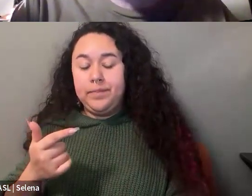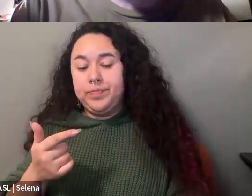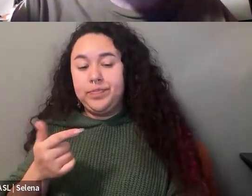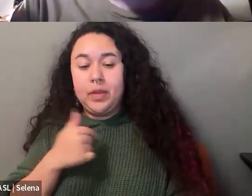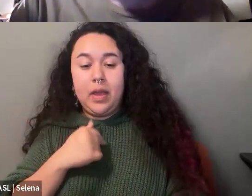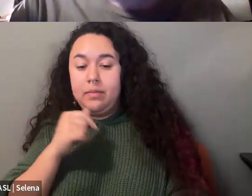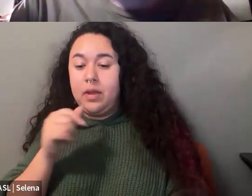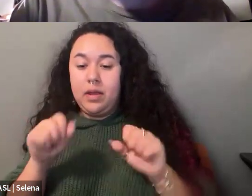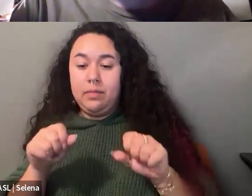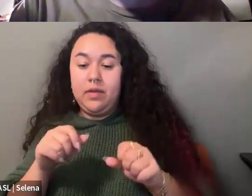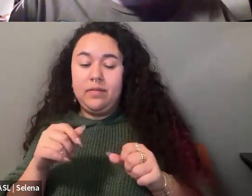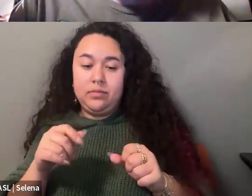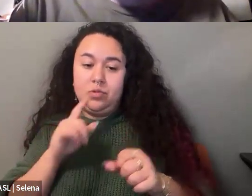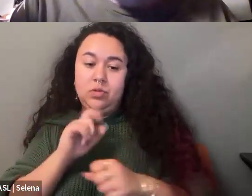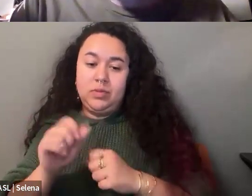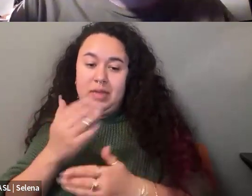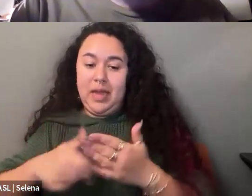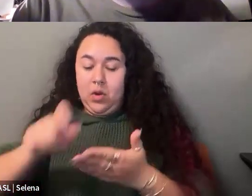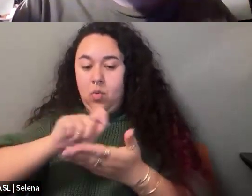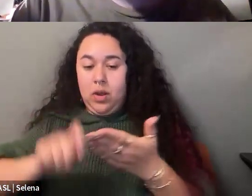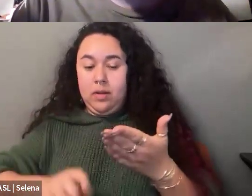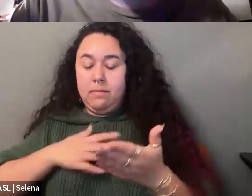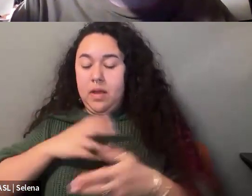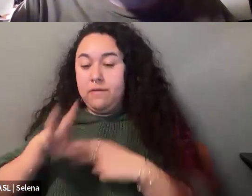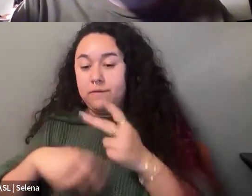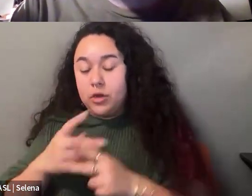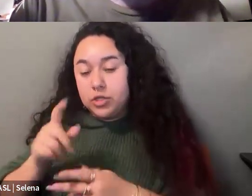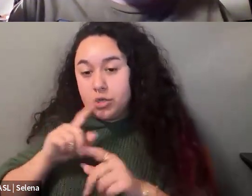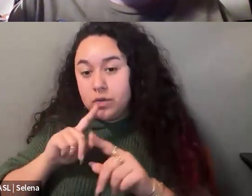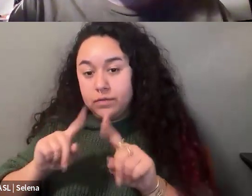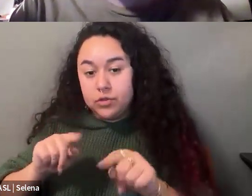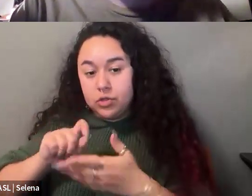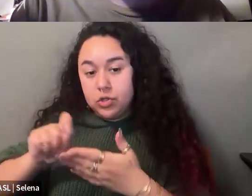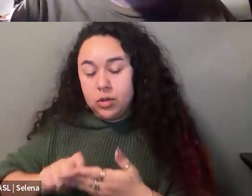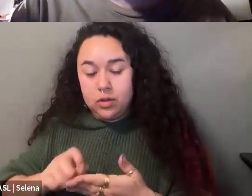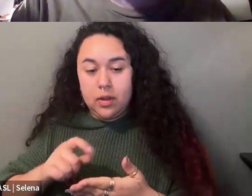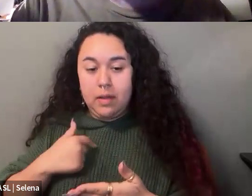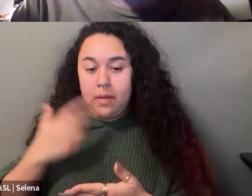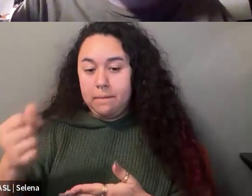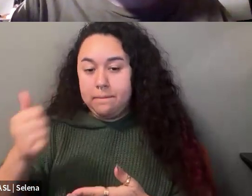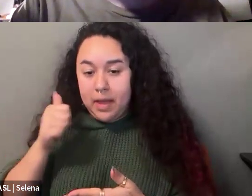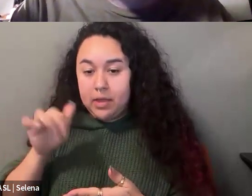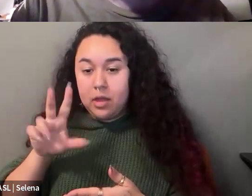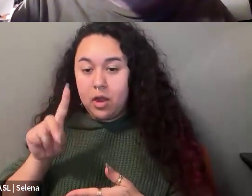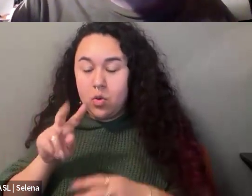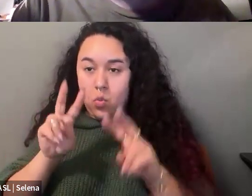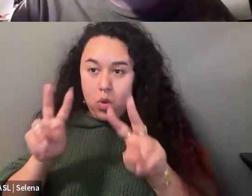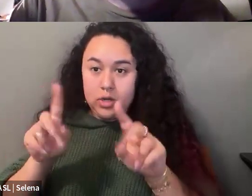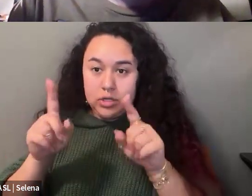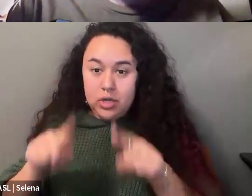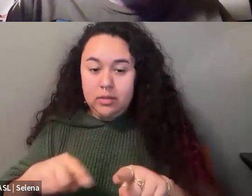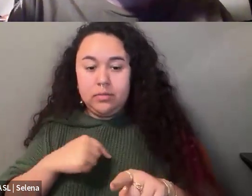I'm not able to physically handwrite, so my version of journaling looks like I'm maybe out in the backyard watching things happen, and then I